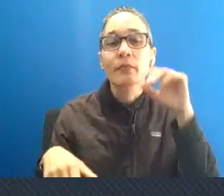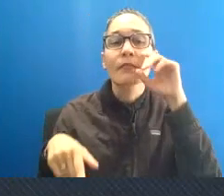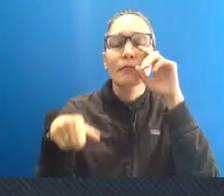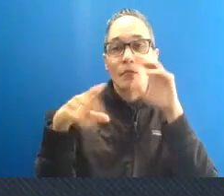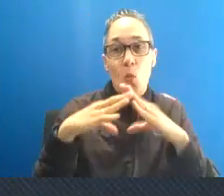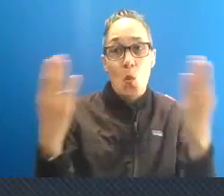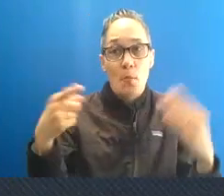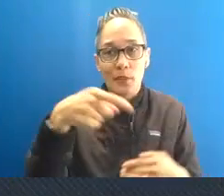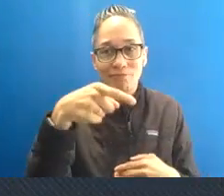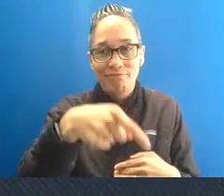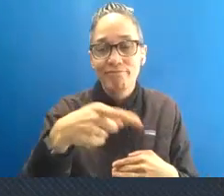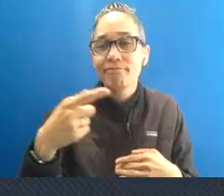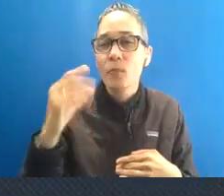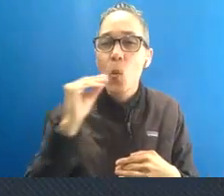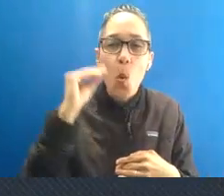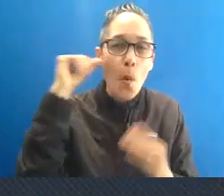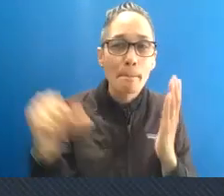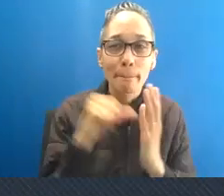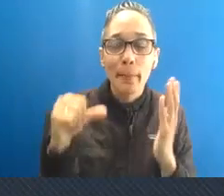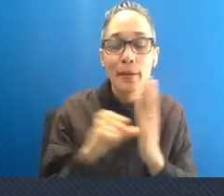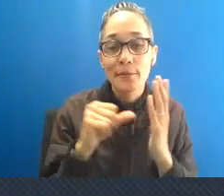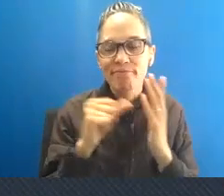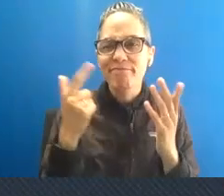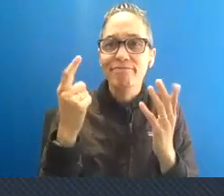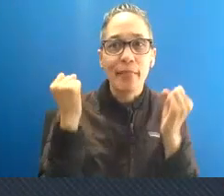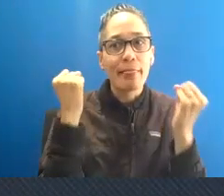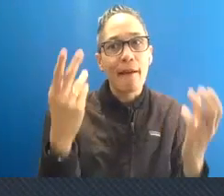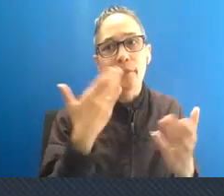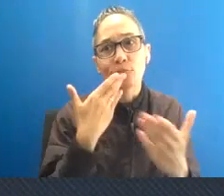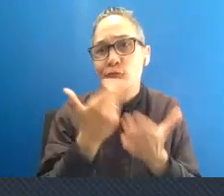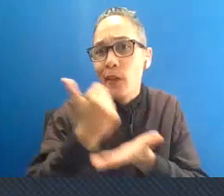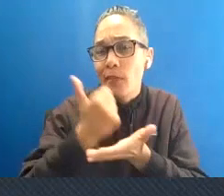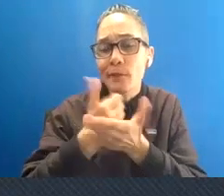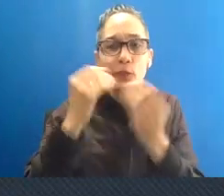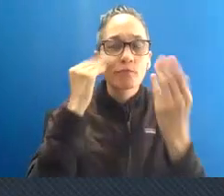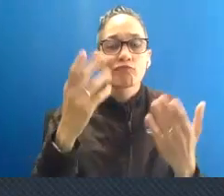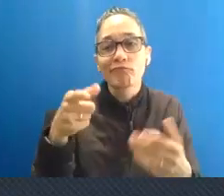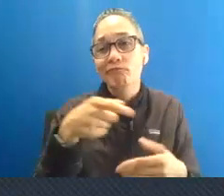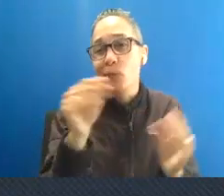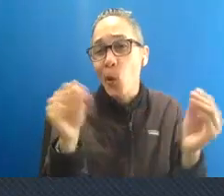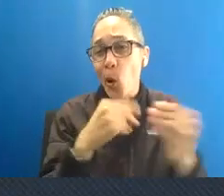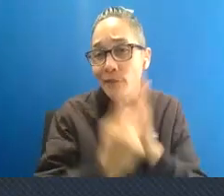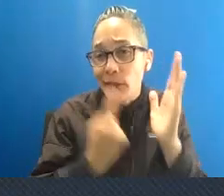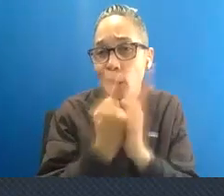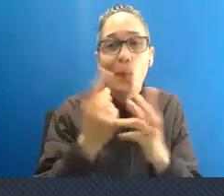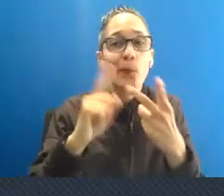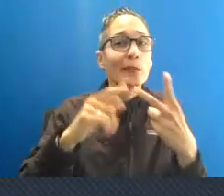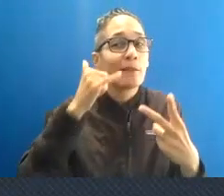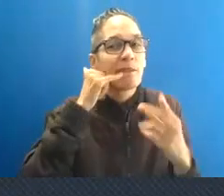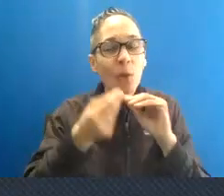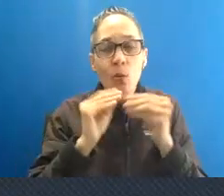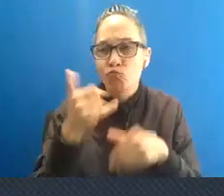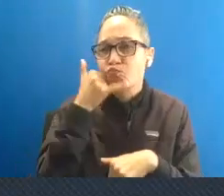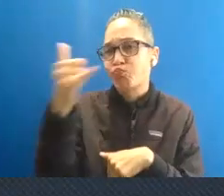This will take you to the DSPS homepage where you can find a lot of useful information such as our office hours as well as our phone number that